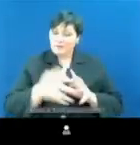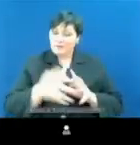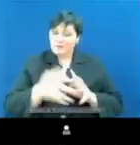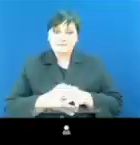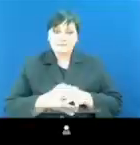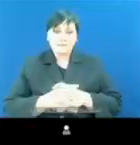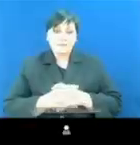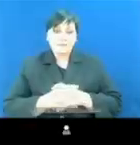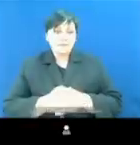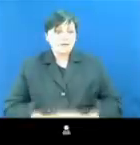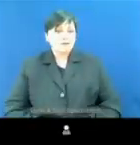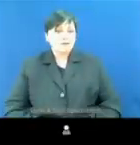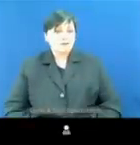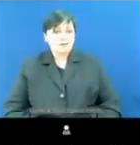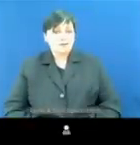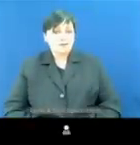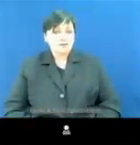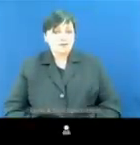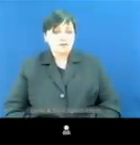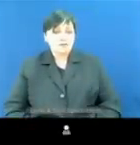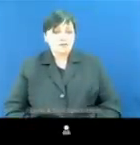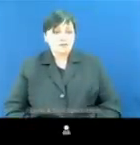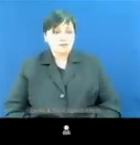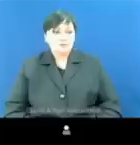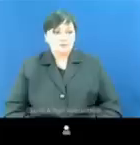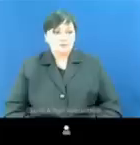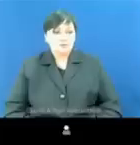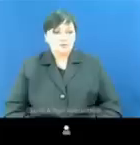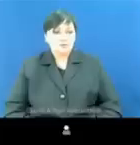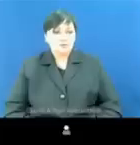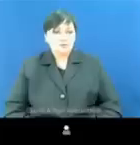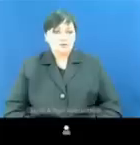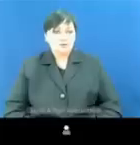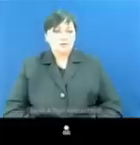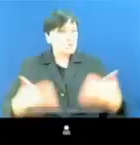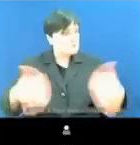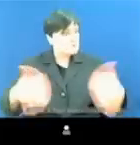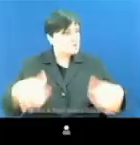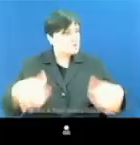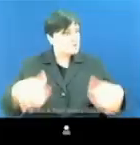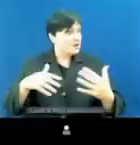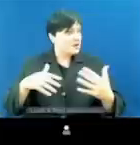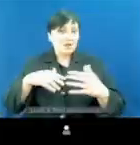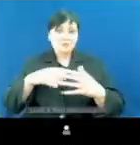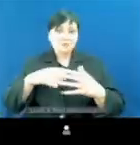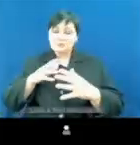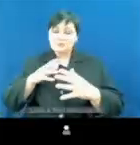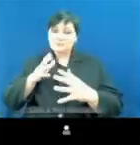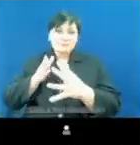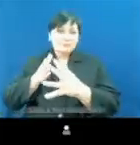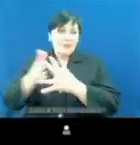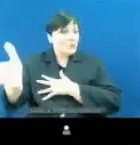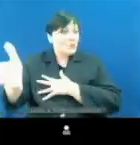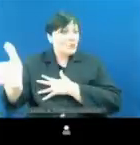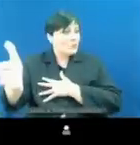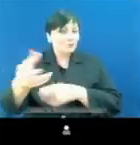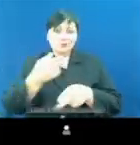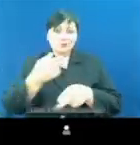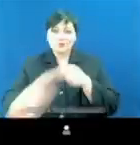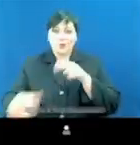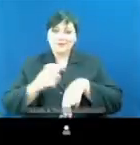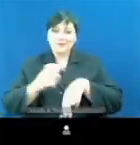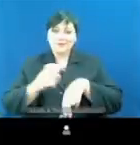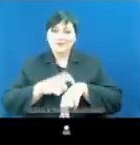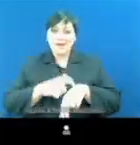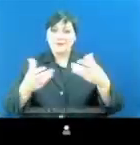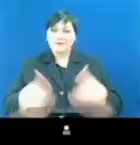So I got that through. I got through that in a remarkably short period of time. So we